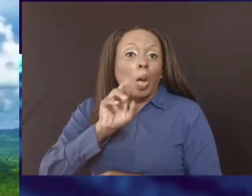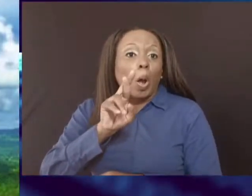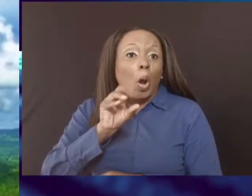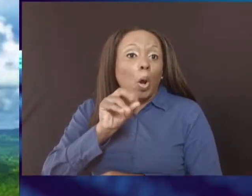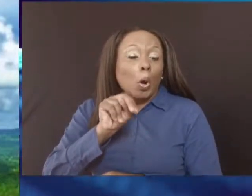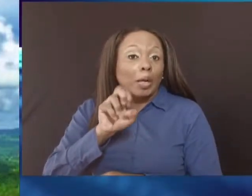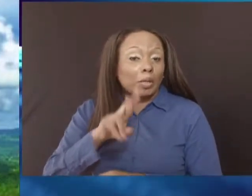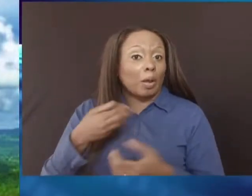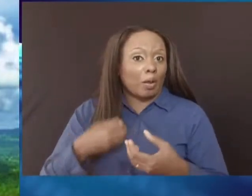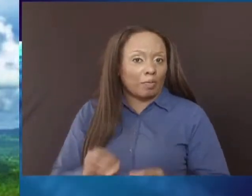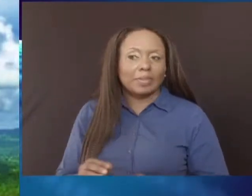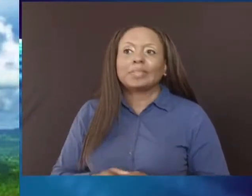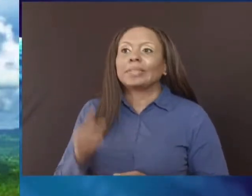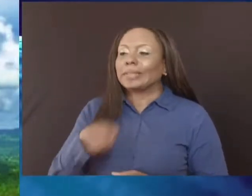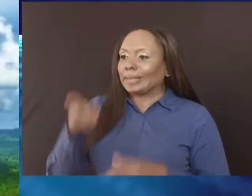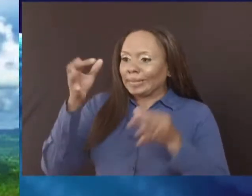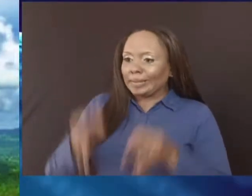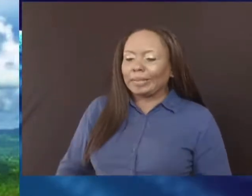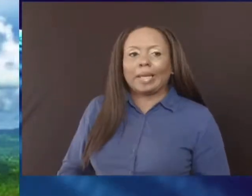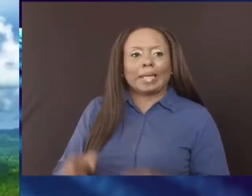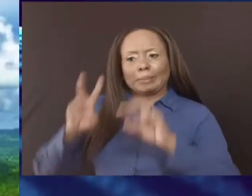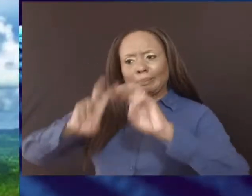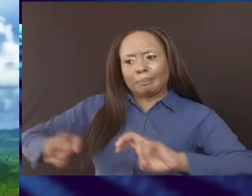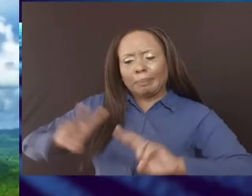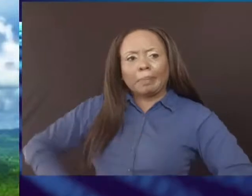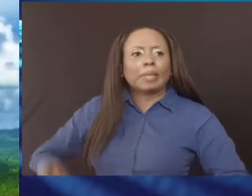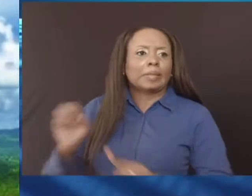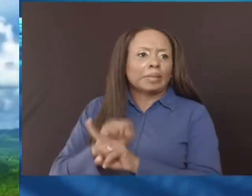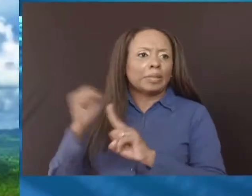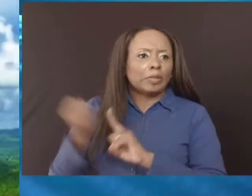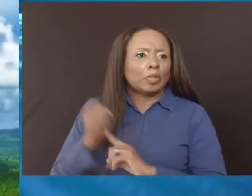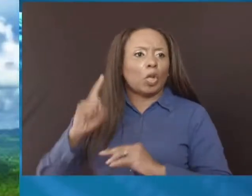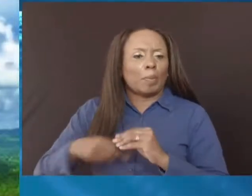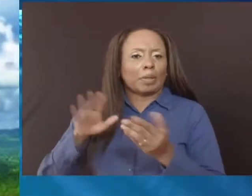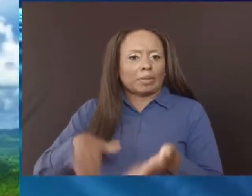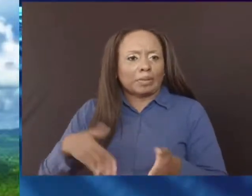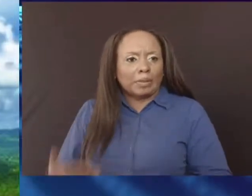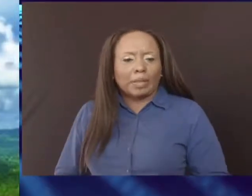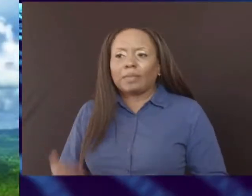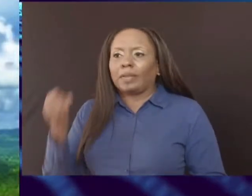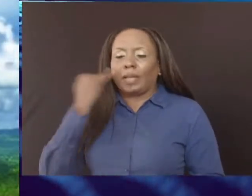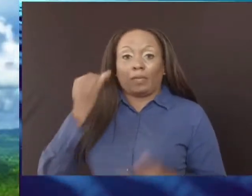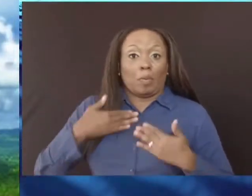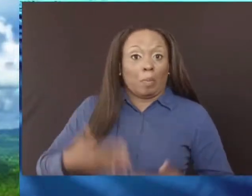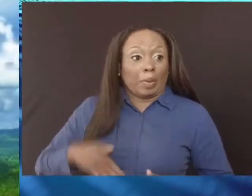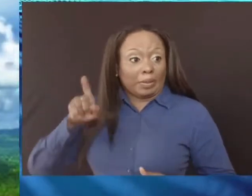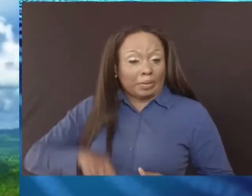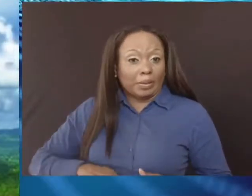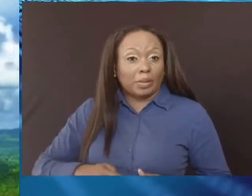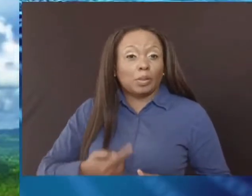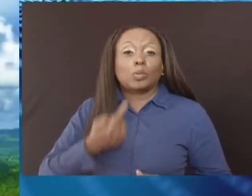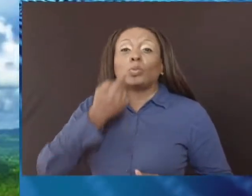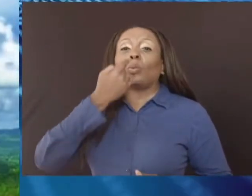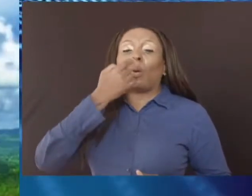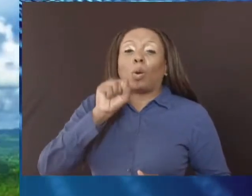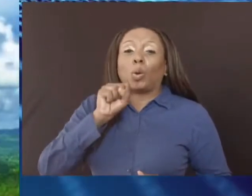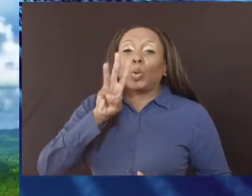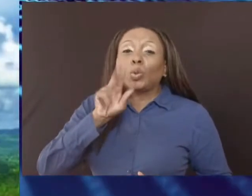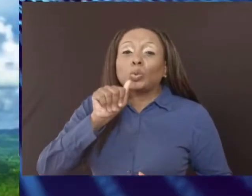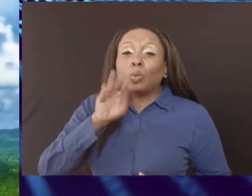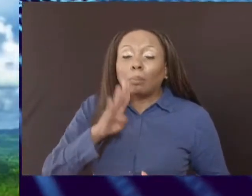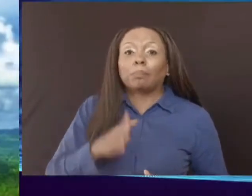office makes a determination based upon the circumstances surrounding that death if that body needs to be swabbed. As I said, when